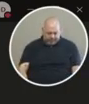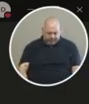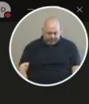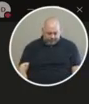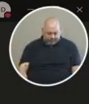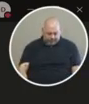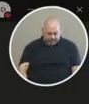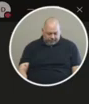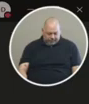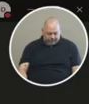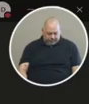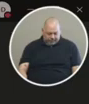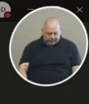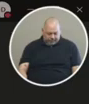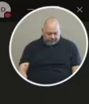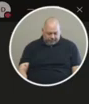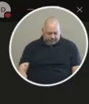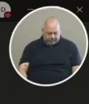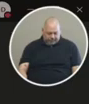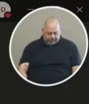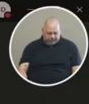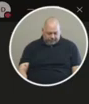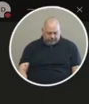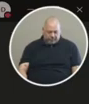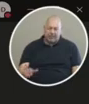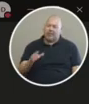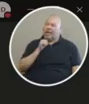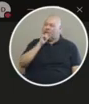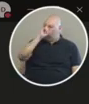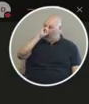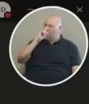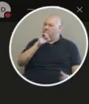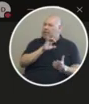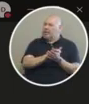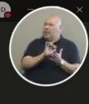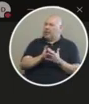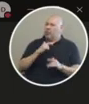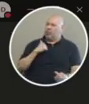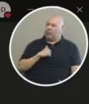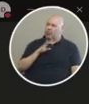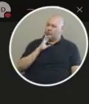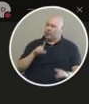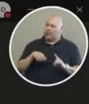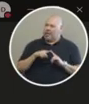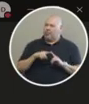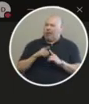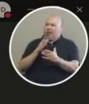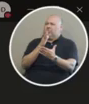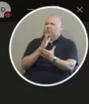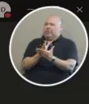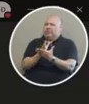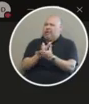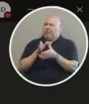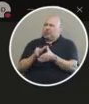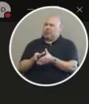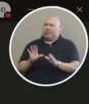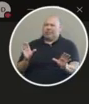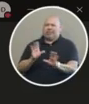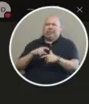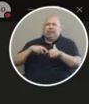I'll let Sam elaborate, but okay, I don't believe we're talking about stopping streets